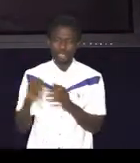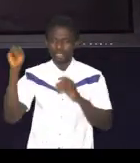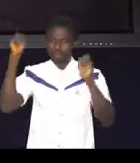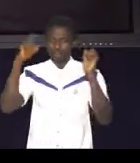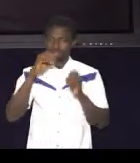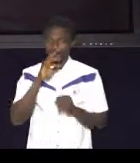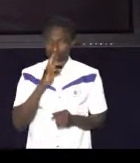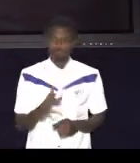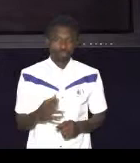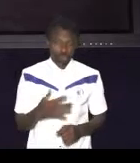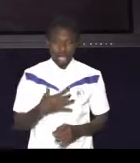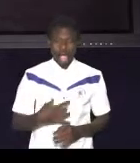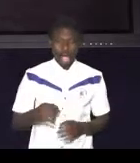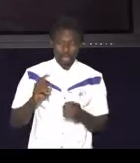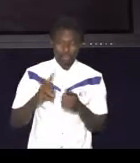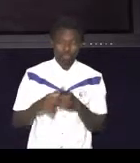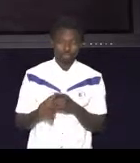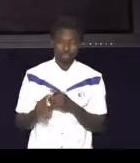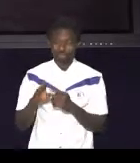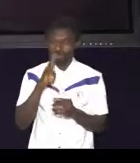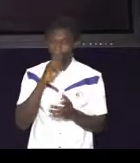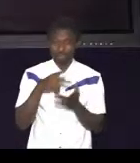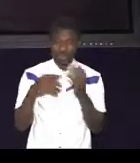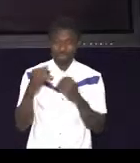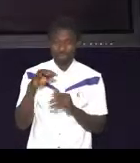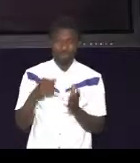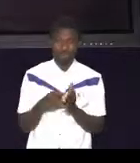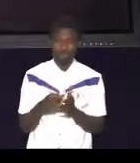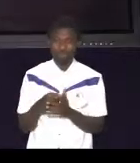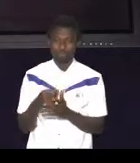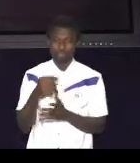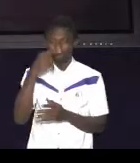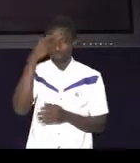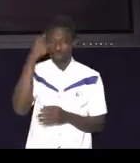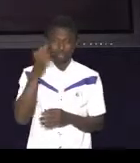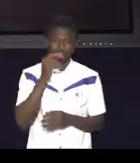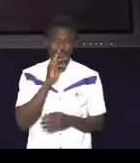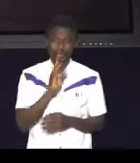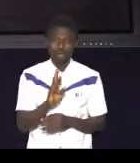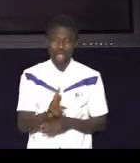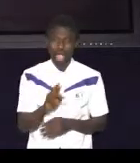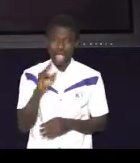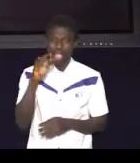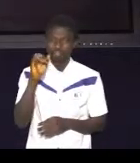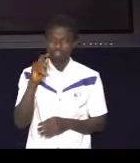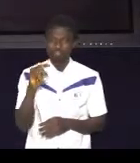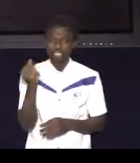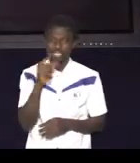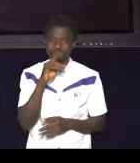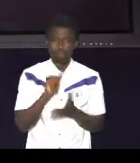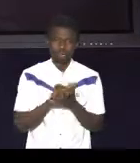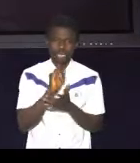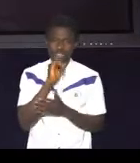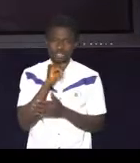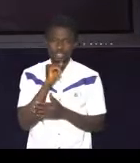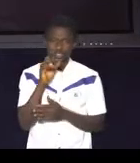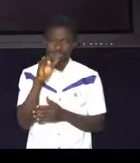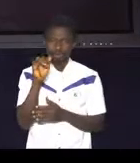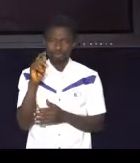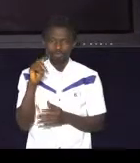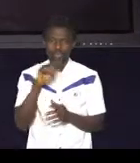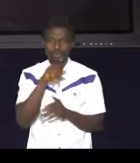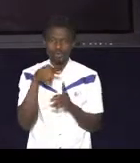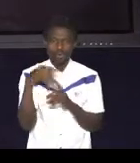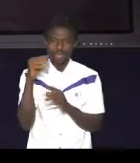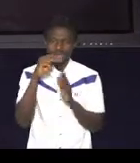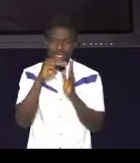to participate in it. So because you are physically fit, anyone who is not physically fit, when they mention